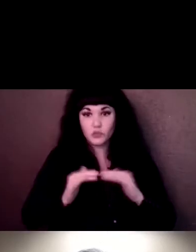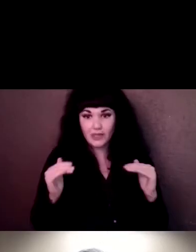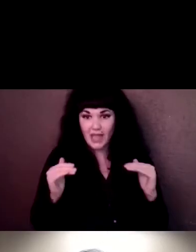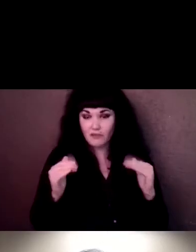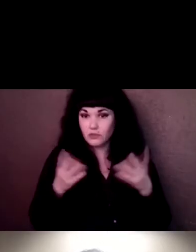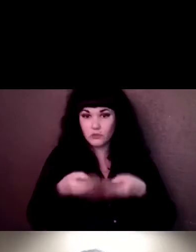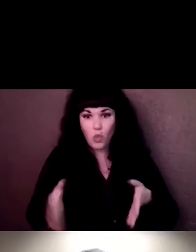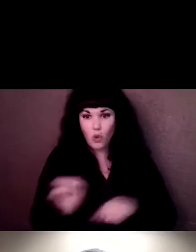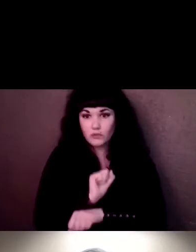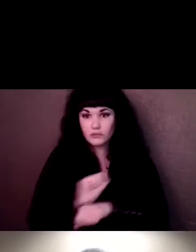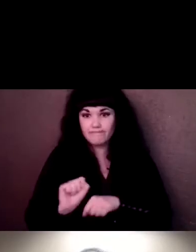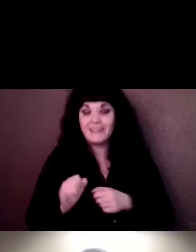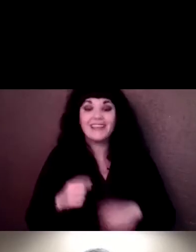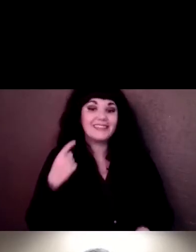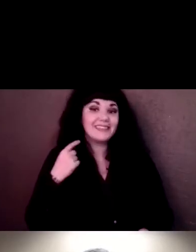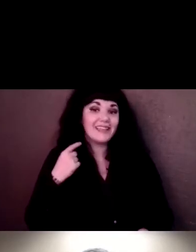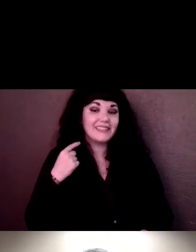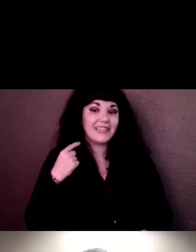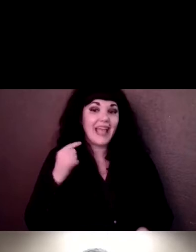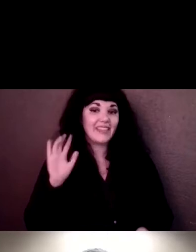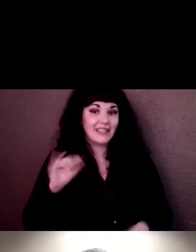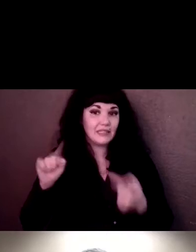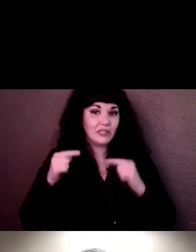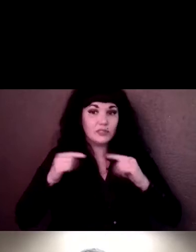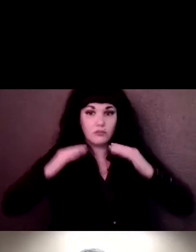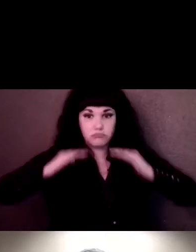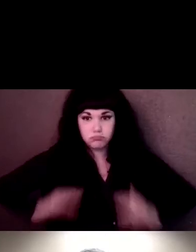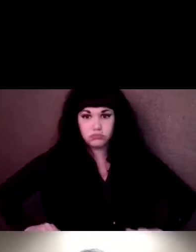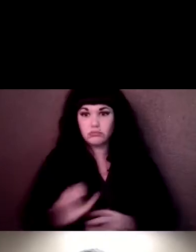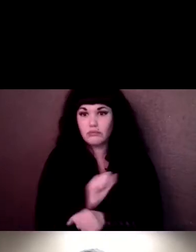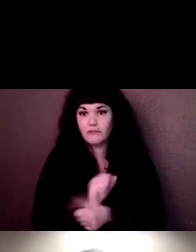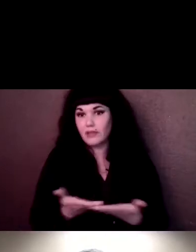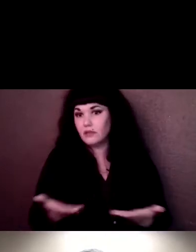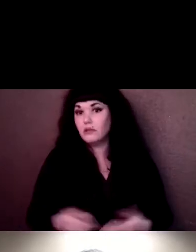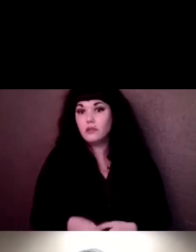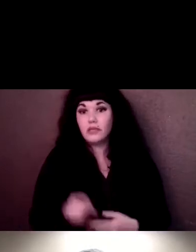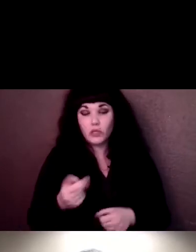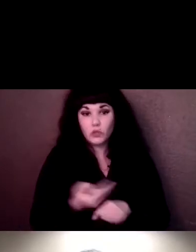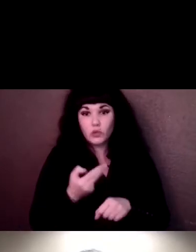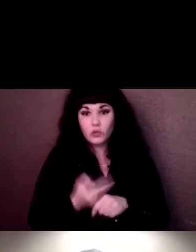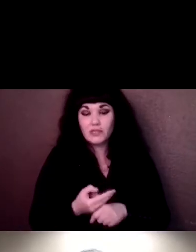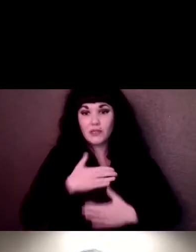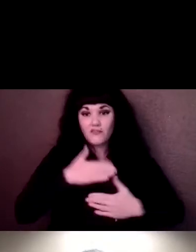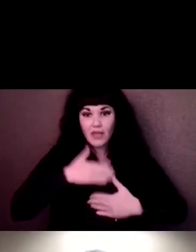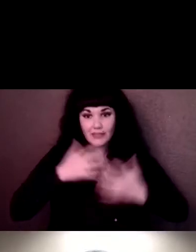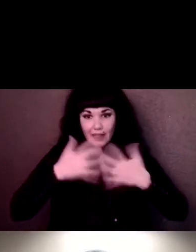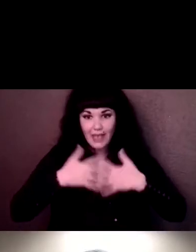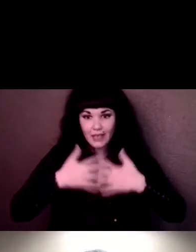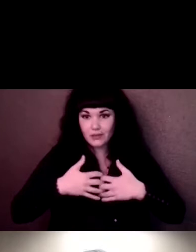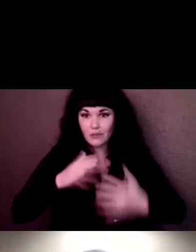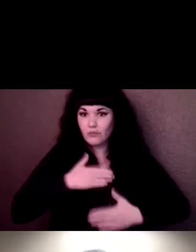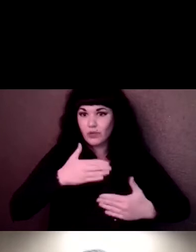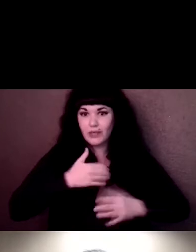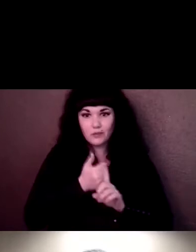neck. And in fact, he's on a ventilator because he doesn't breathe on his own. But you might think, well, what would